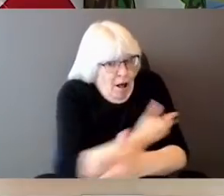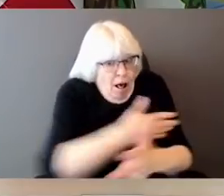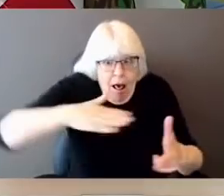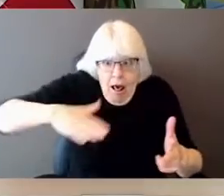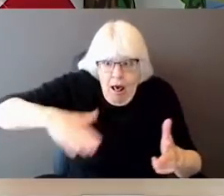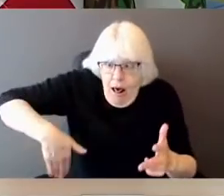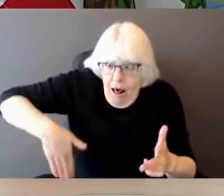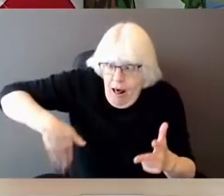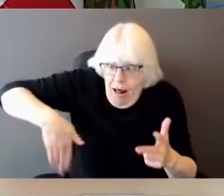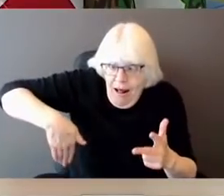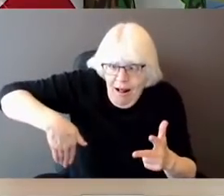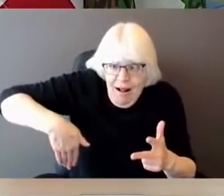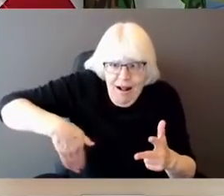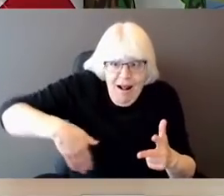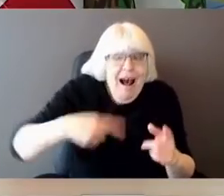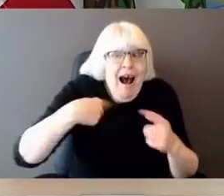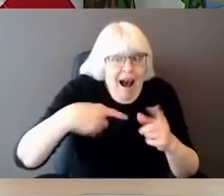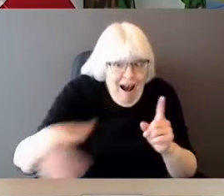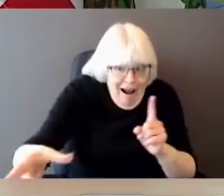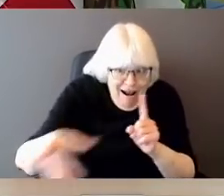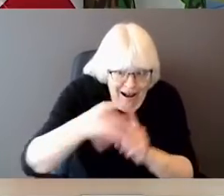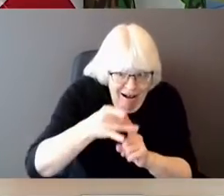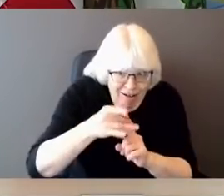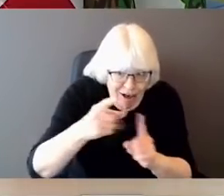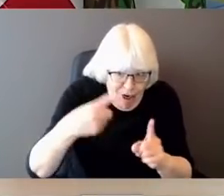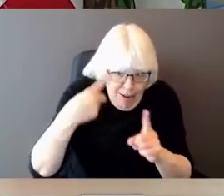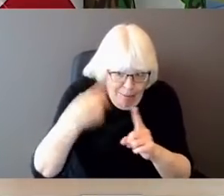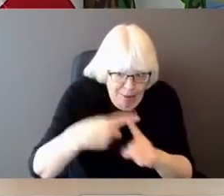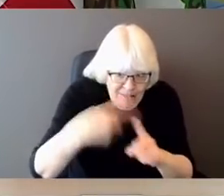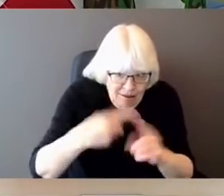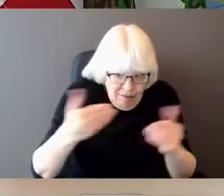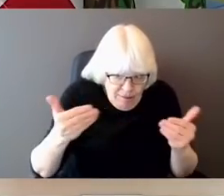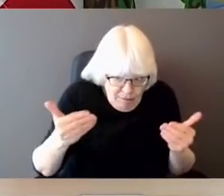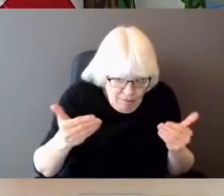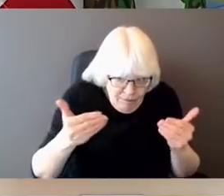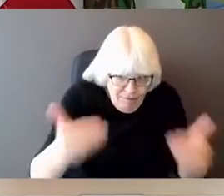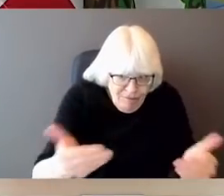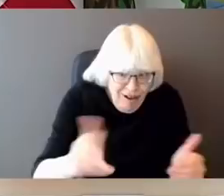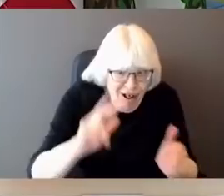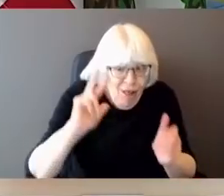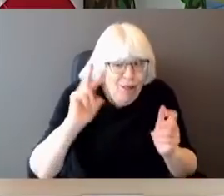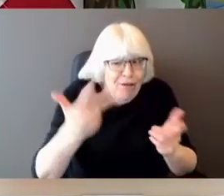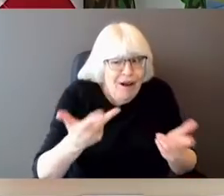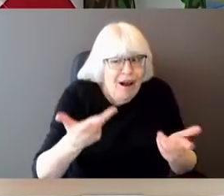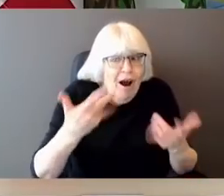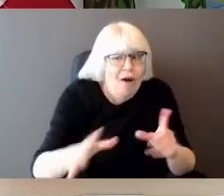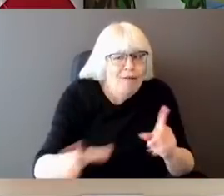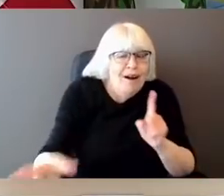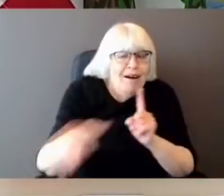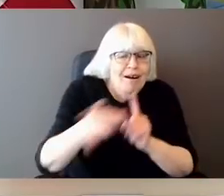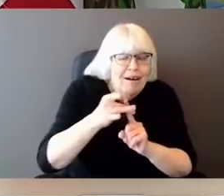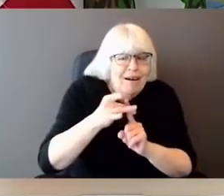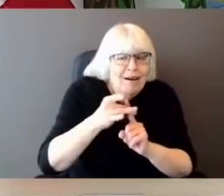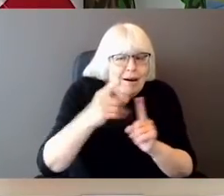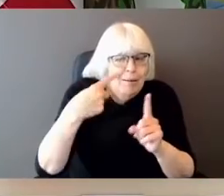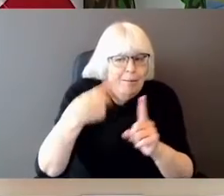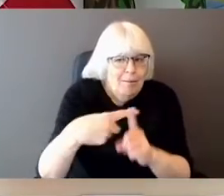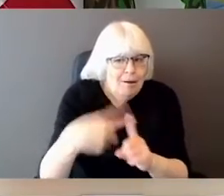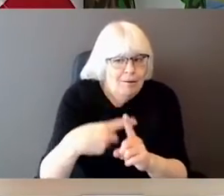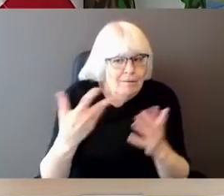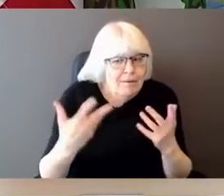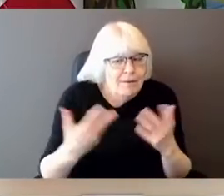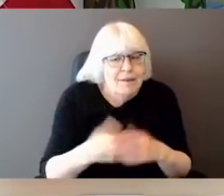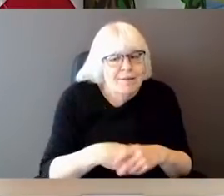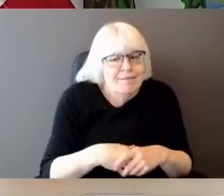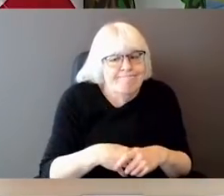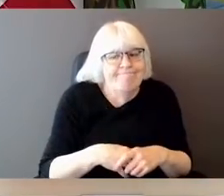should you wait after testing positive? So some of that has is also evolved with Omicron because